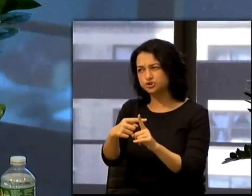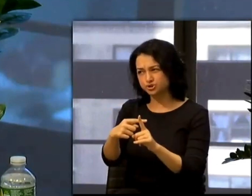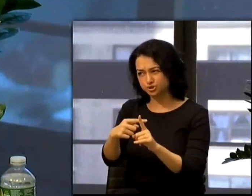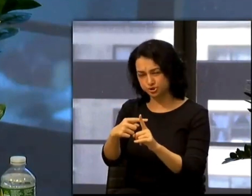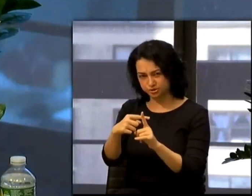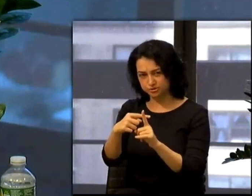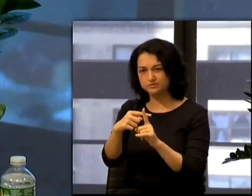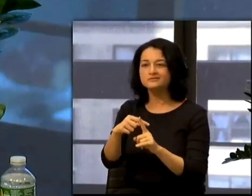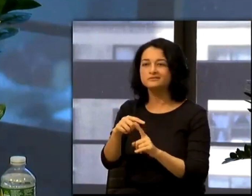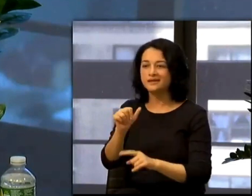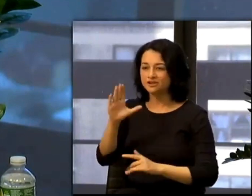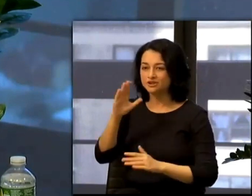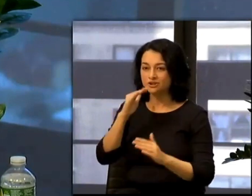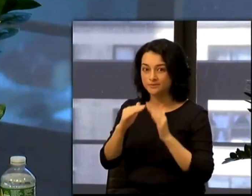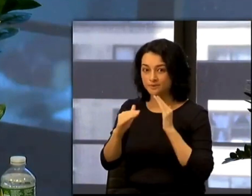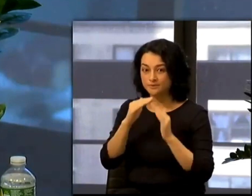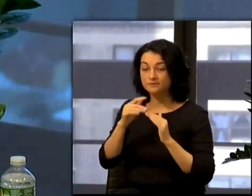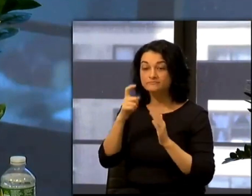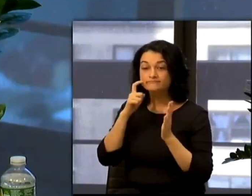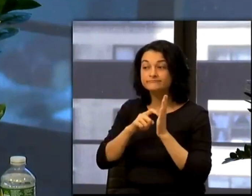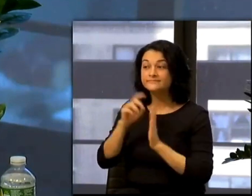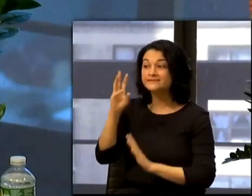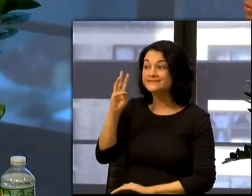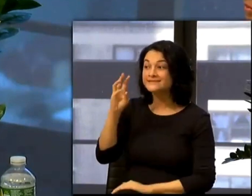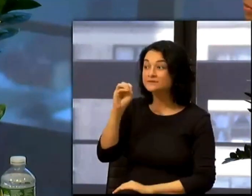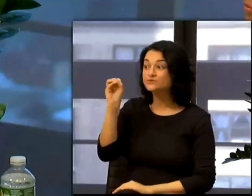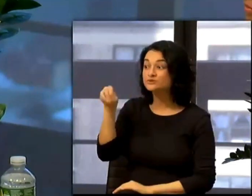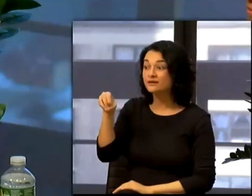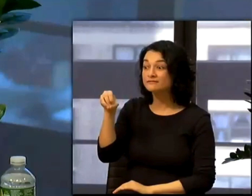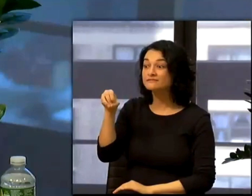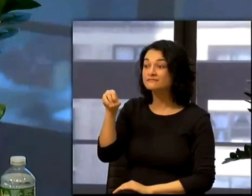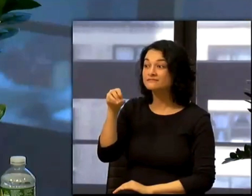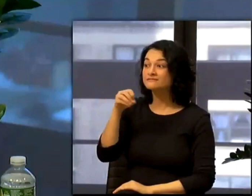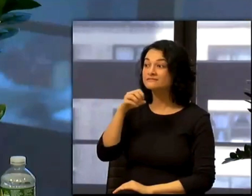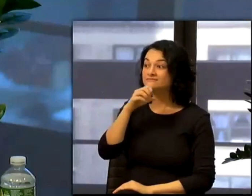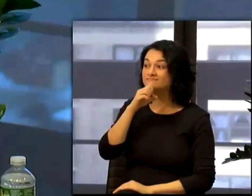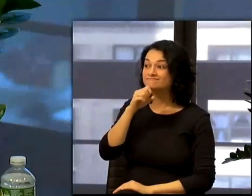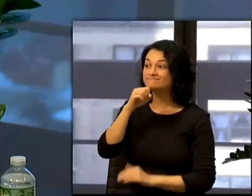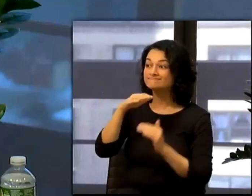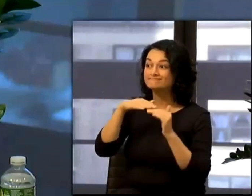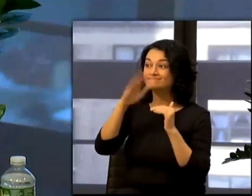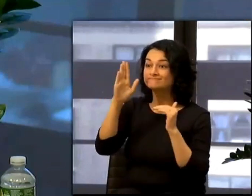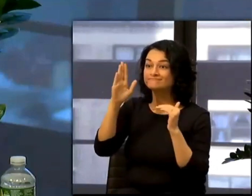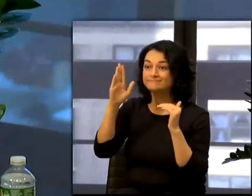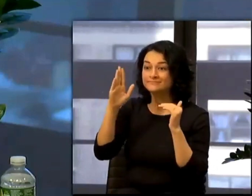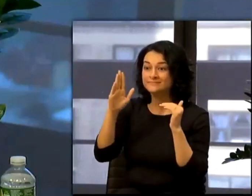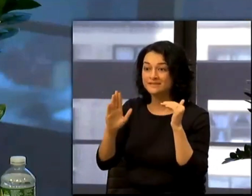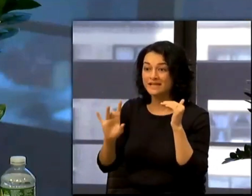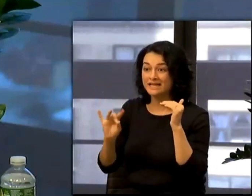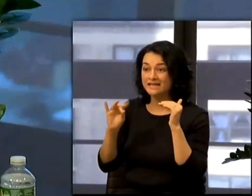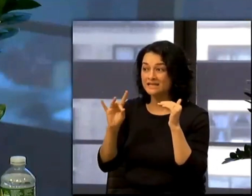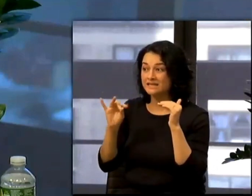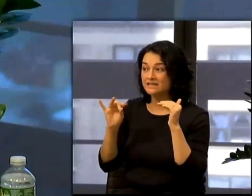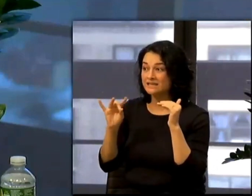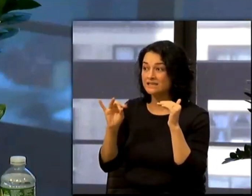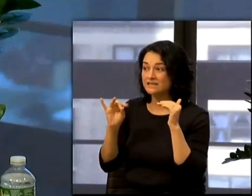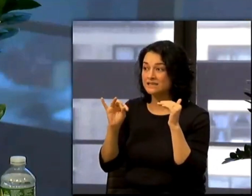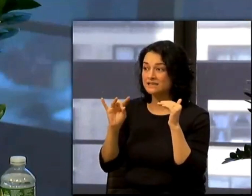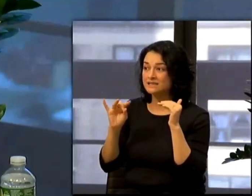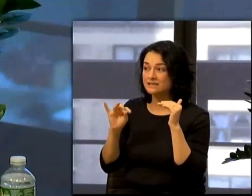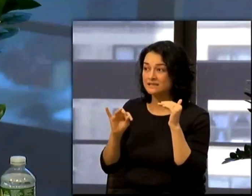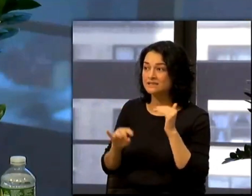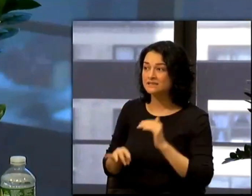were far more likely to experience physical assault than those under the age of 60, by a clip